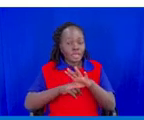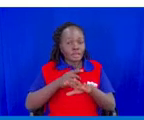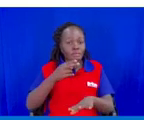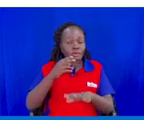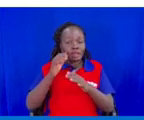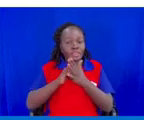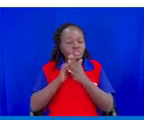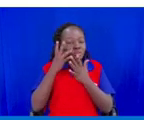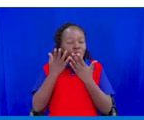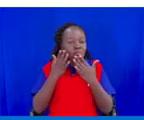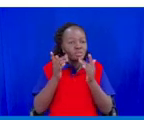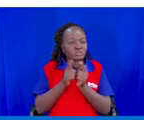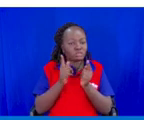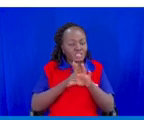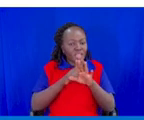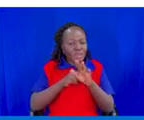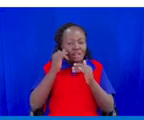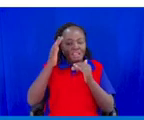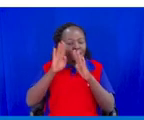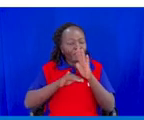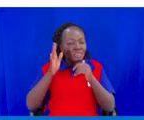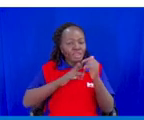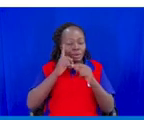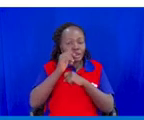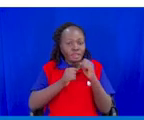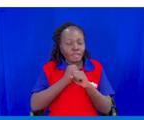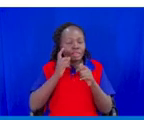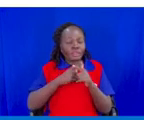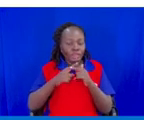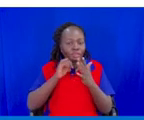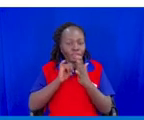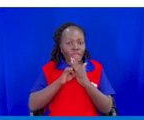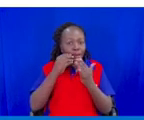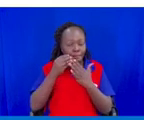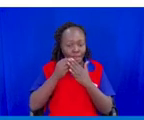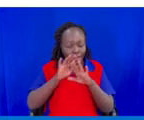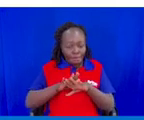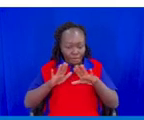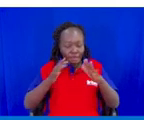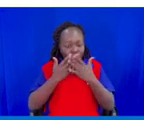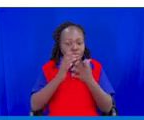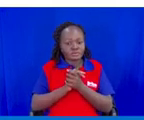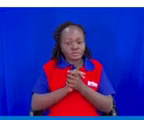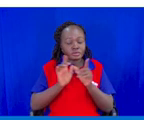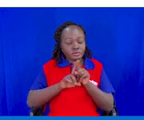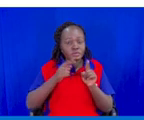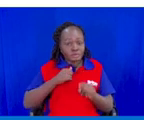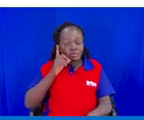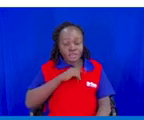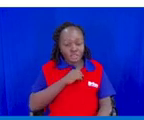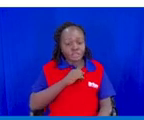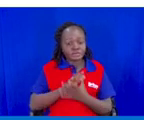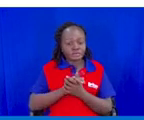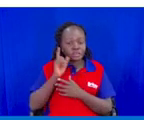is less than a year, then the best product for you will be the money market product. As I conclude, this